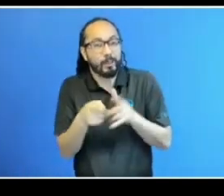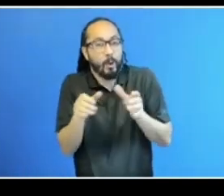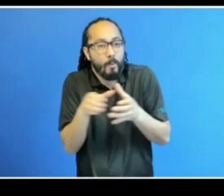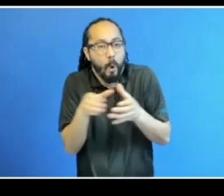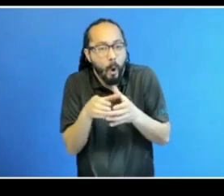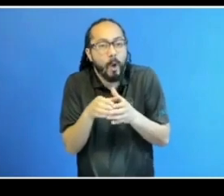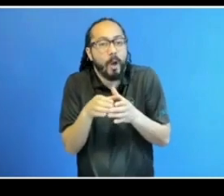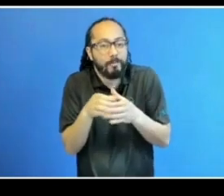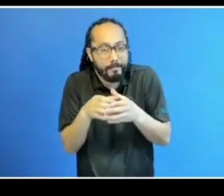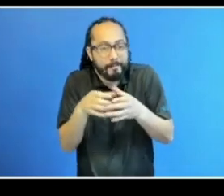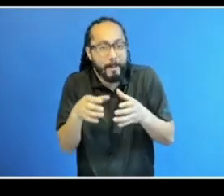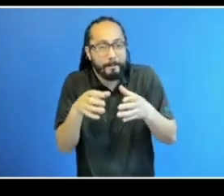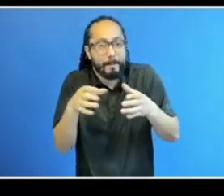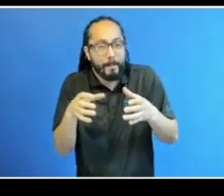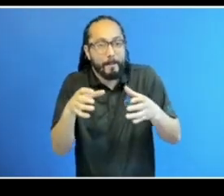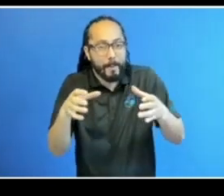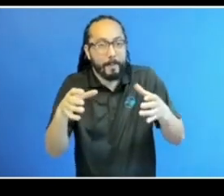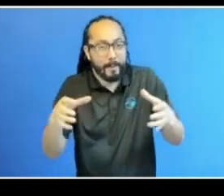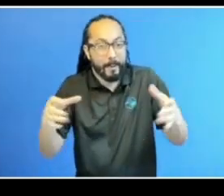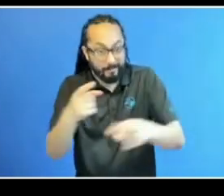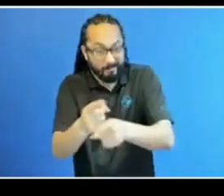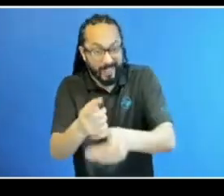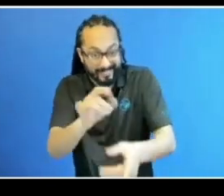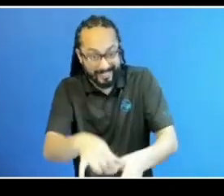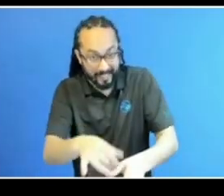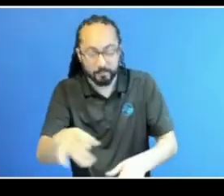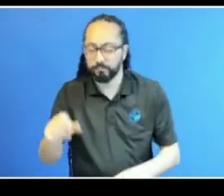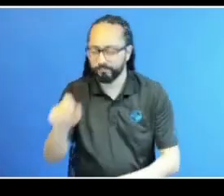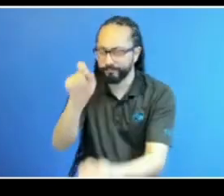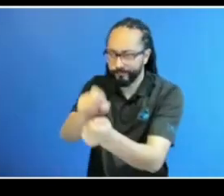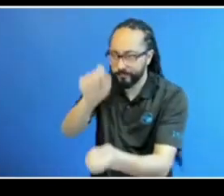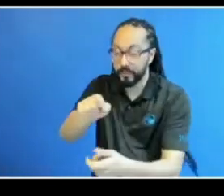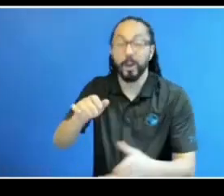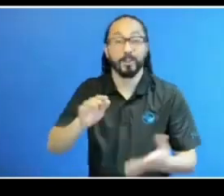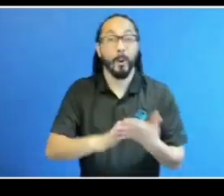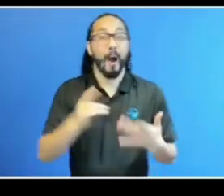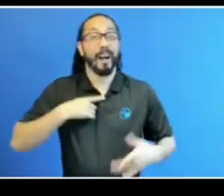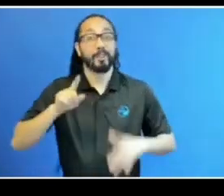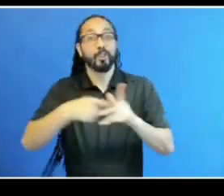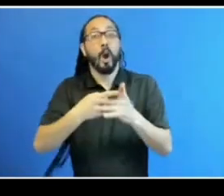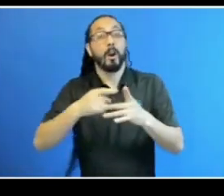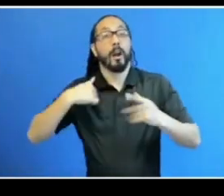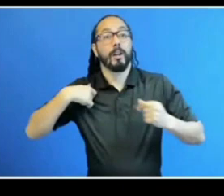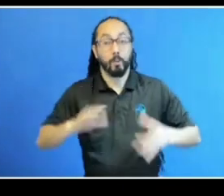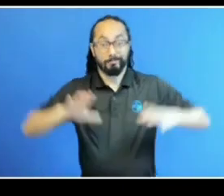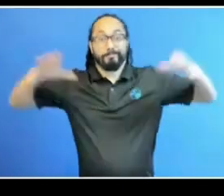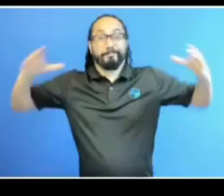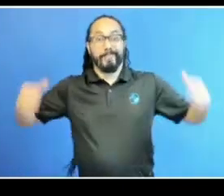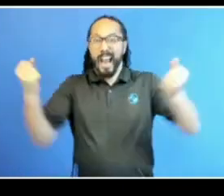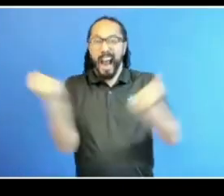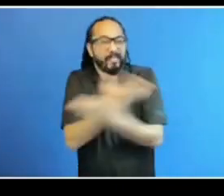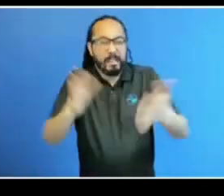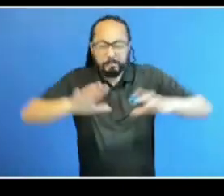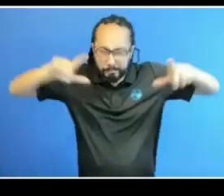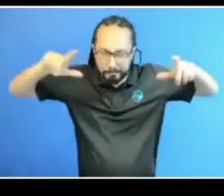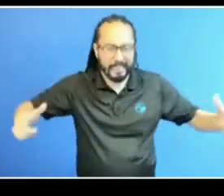and growing? Right. So I didn't get that message starting out. I wanted to do everything big and large